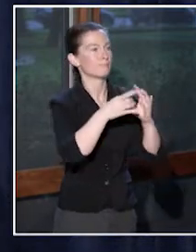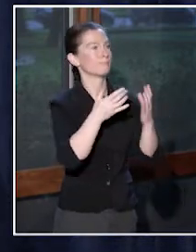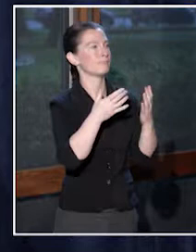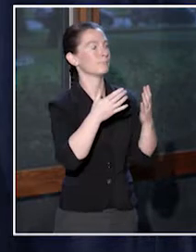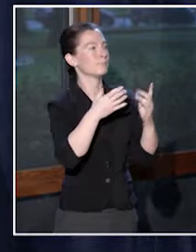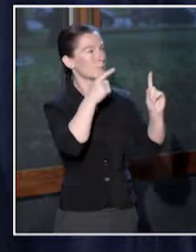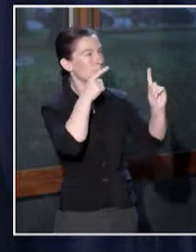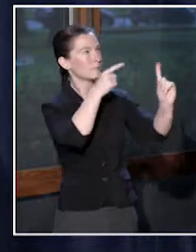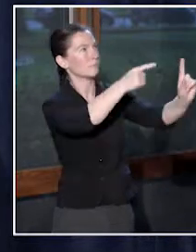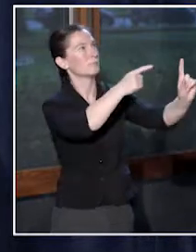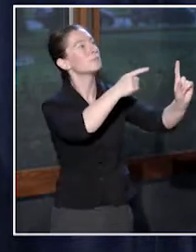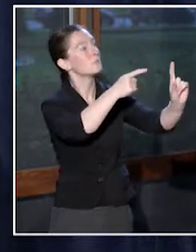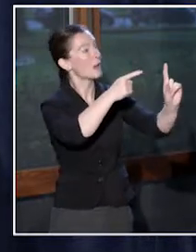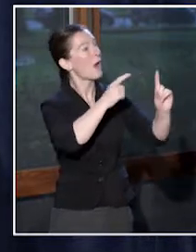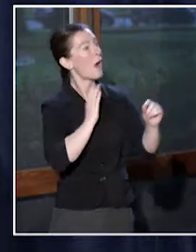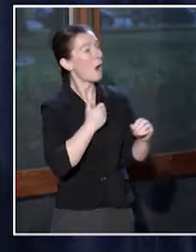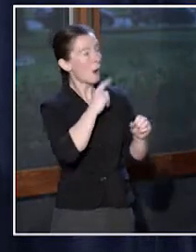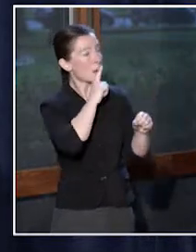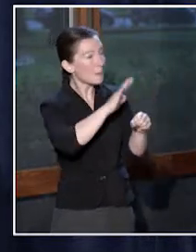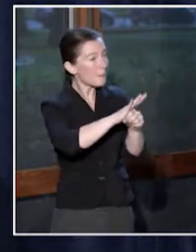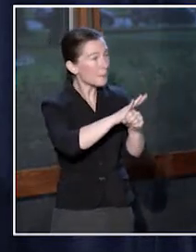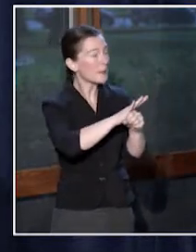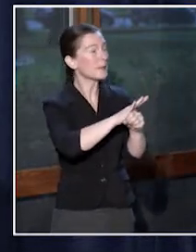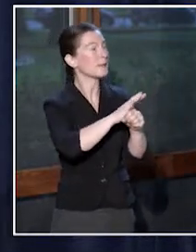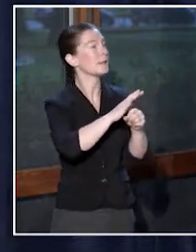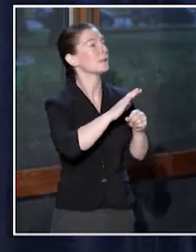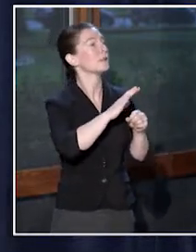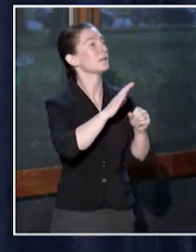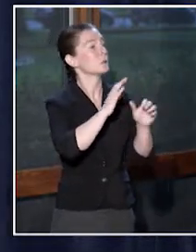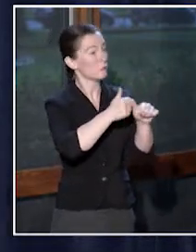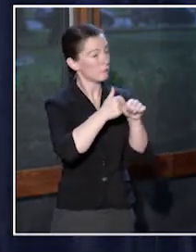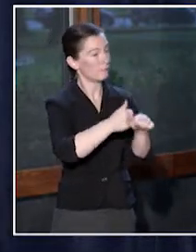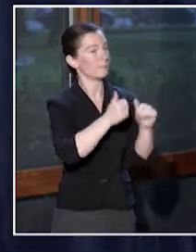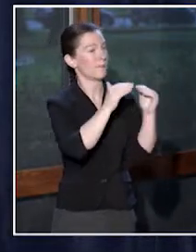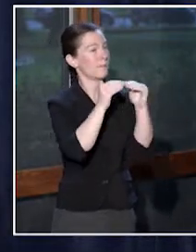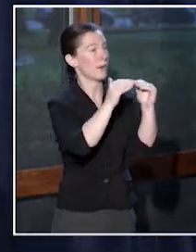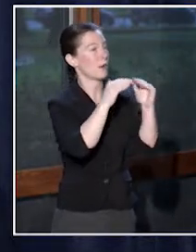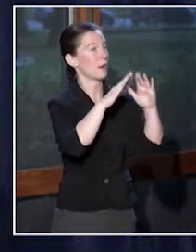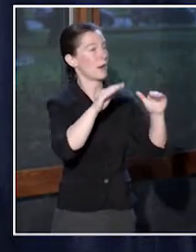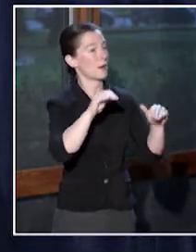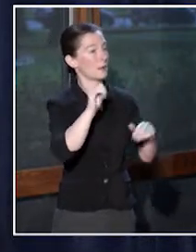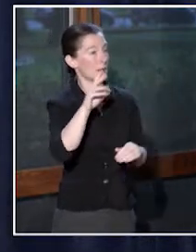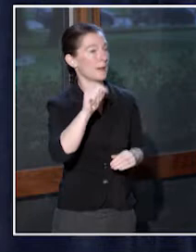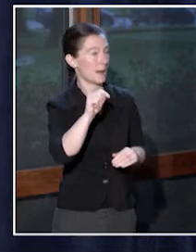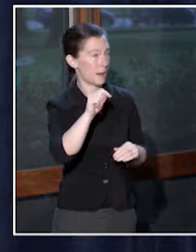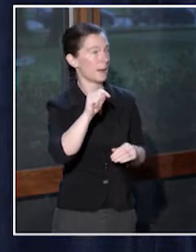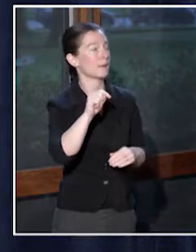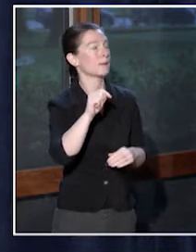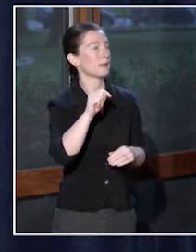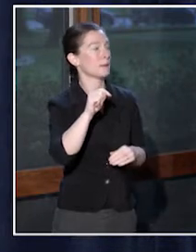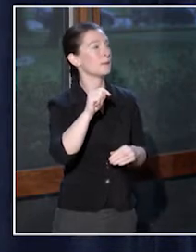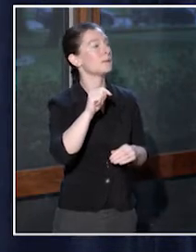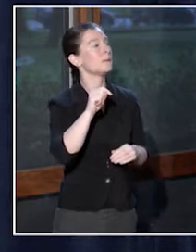our commitment to the intent of the Fair Housing Act, both in spirit and in